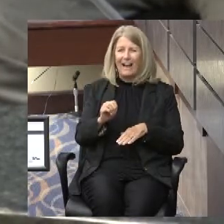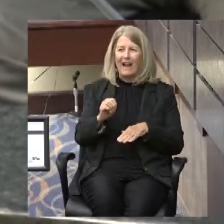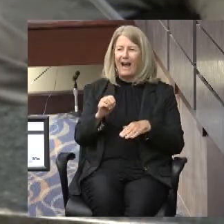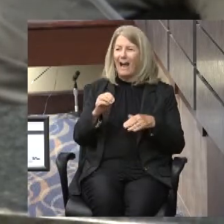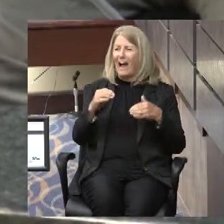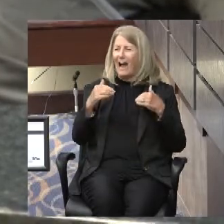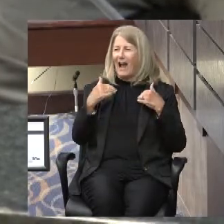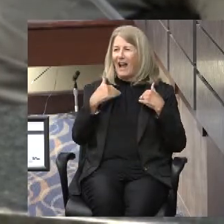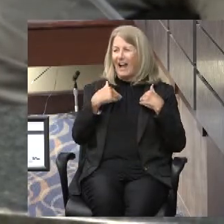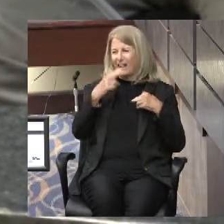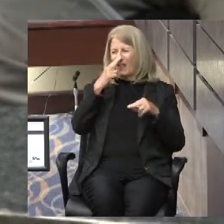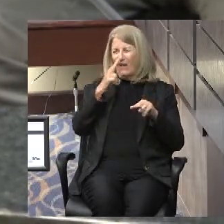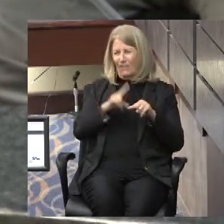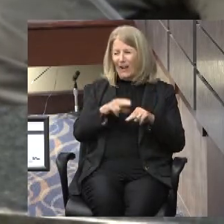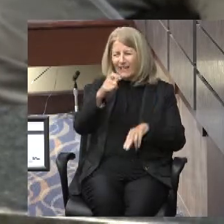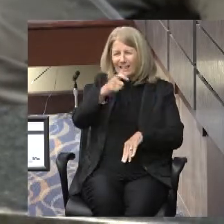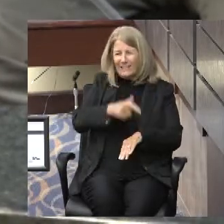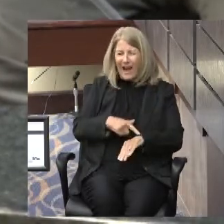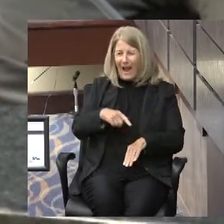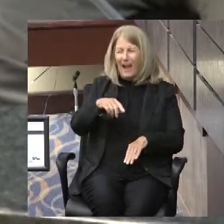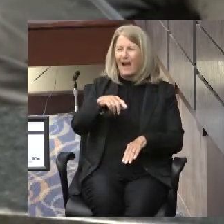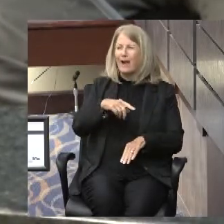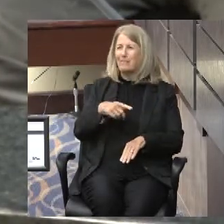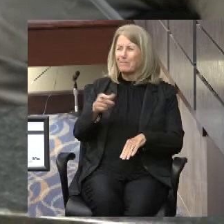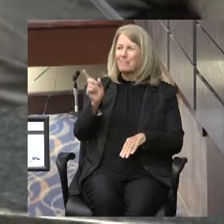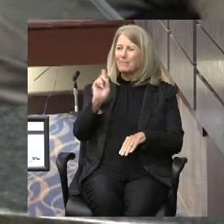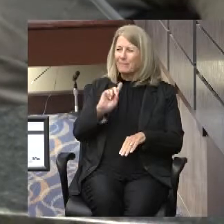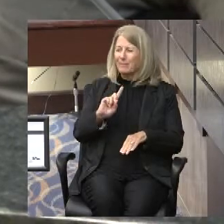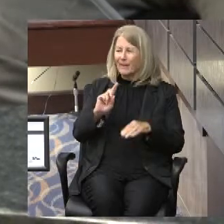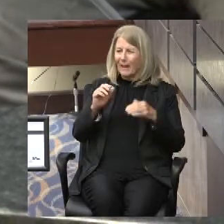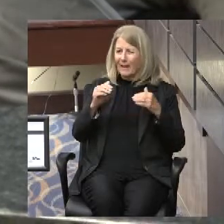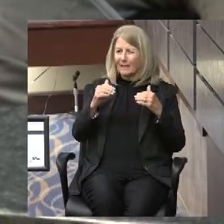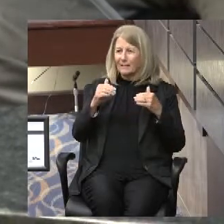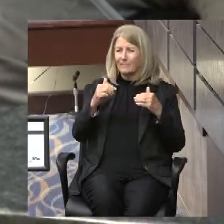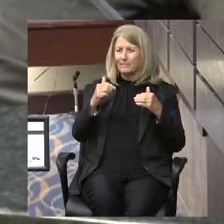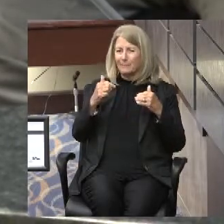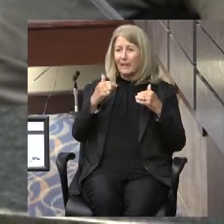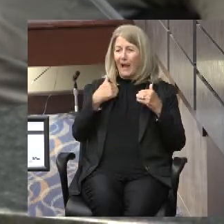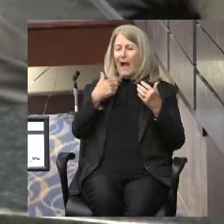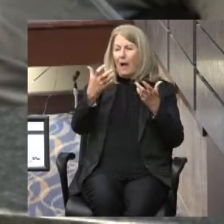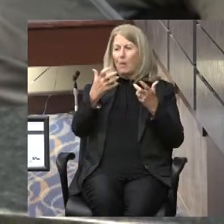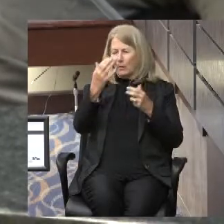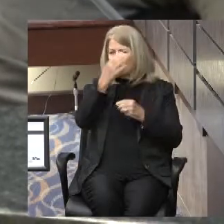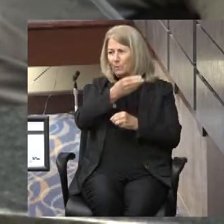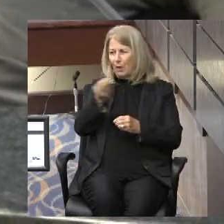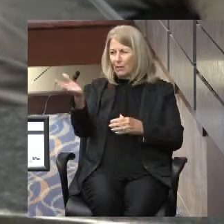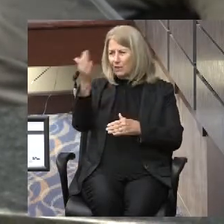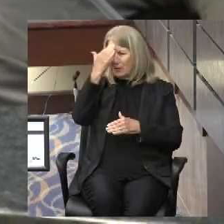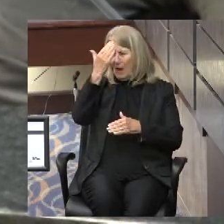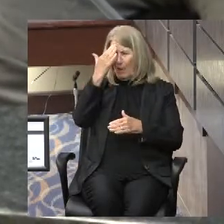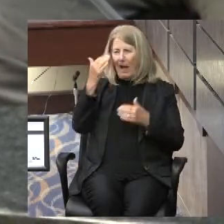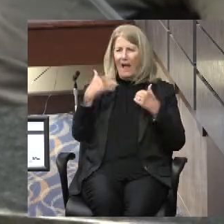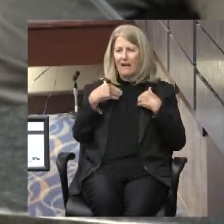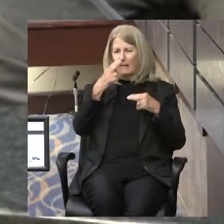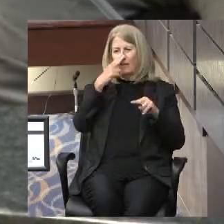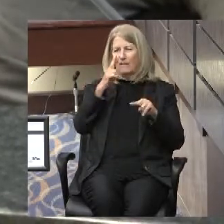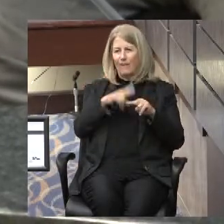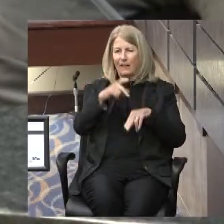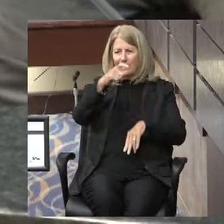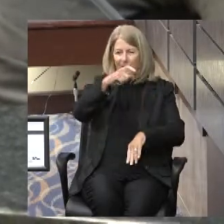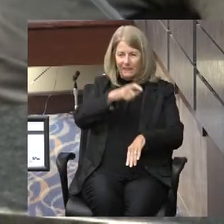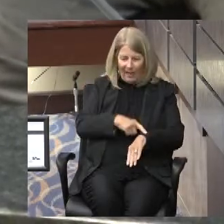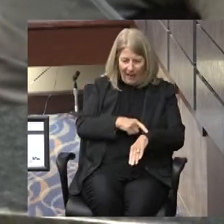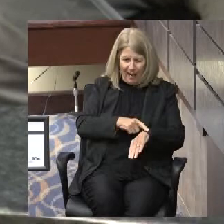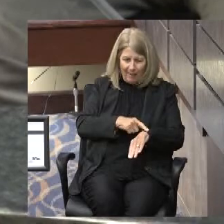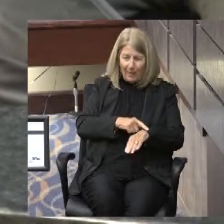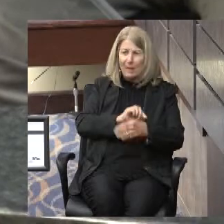had a fun time, guys. I had a fun time. I just wanted y'all to know I had a fun time this weekend being a judge and representing